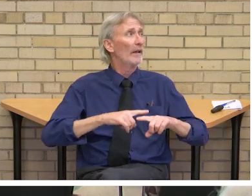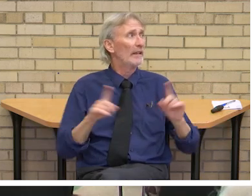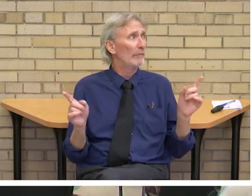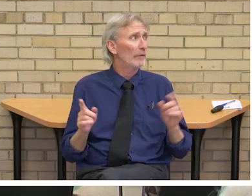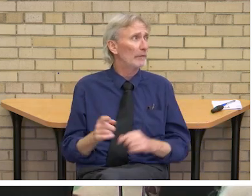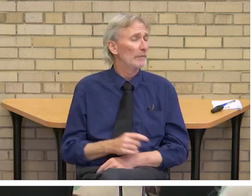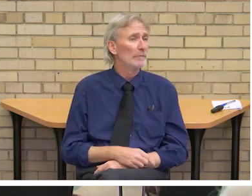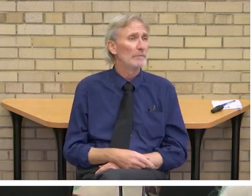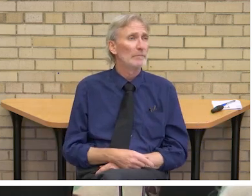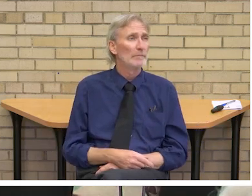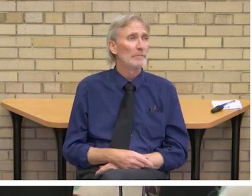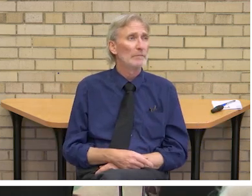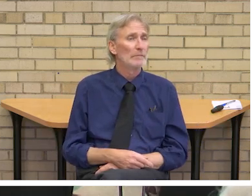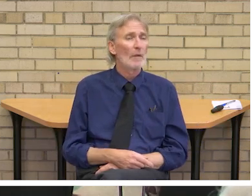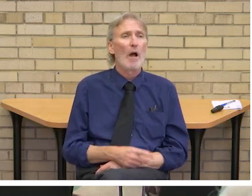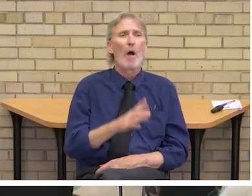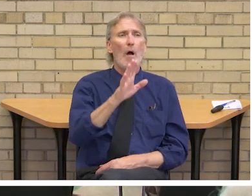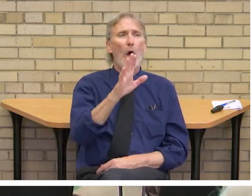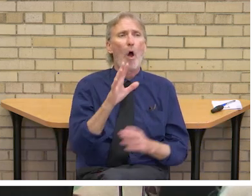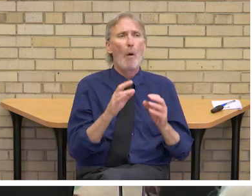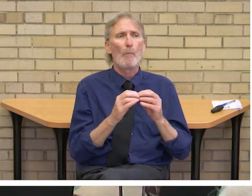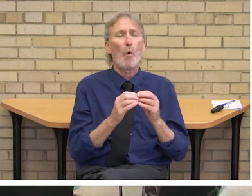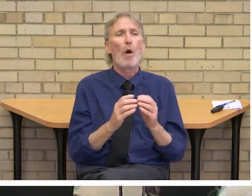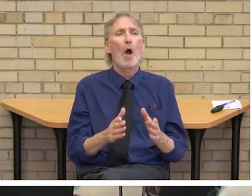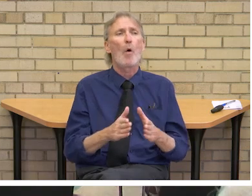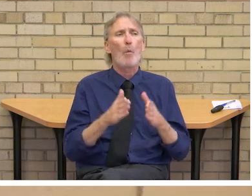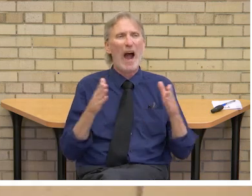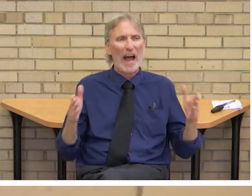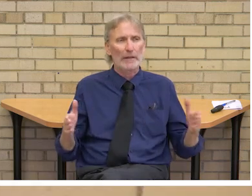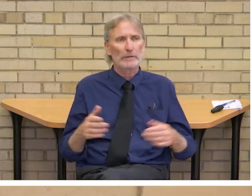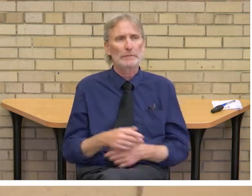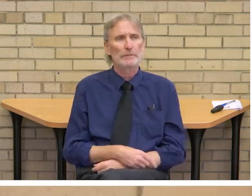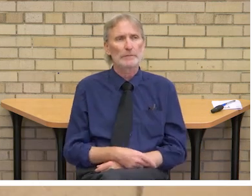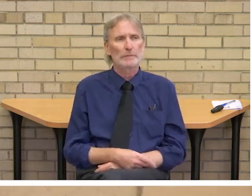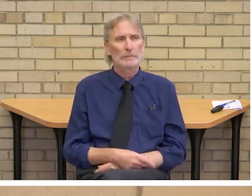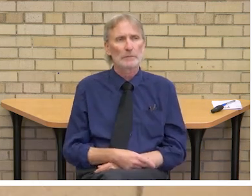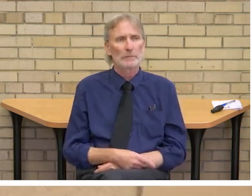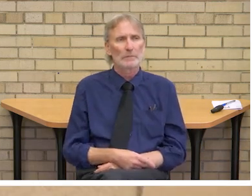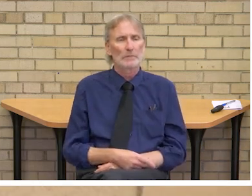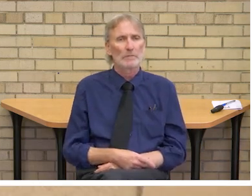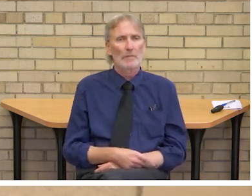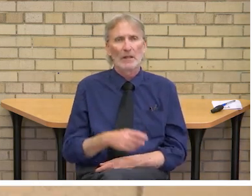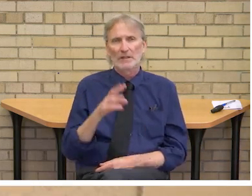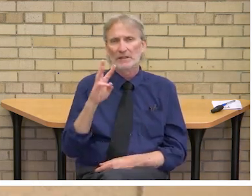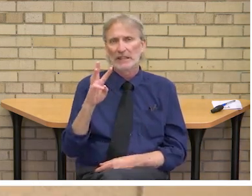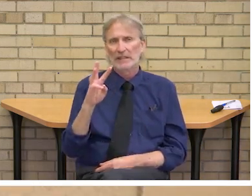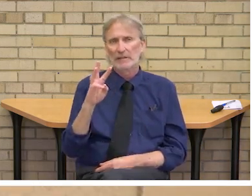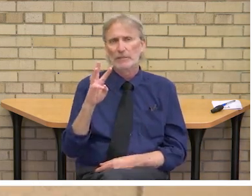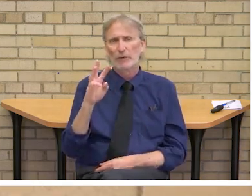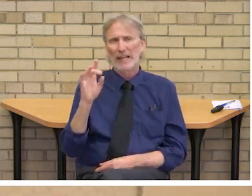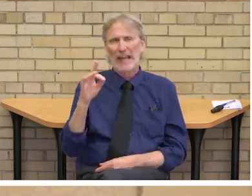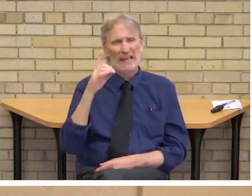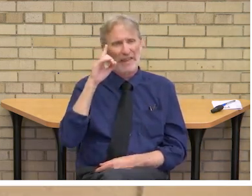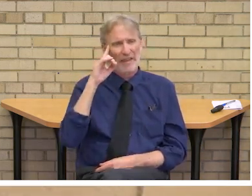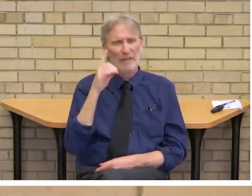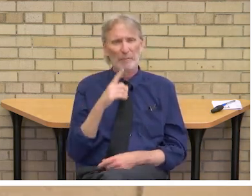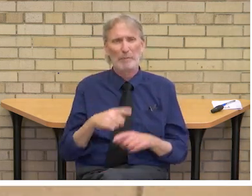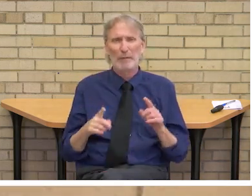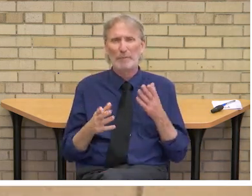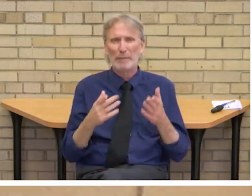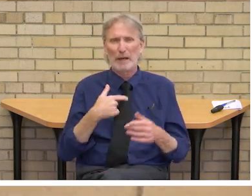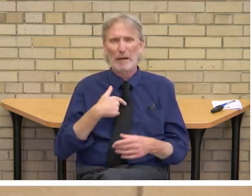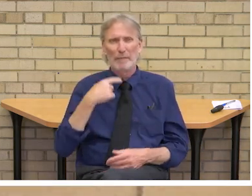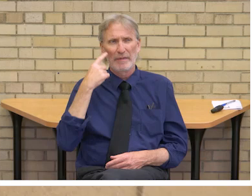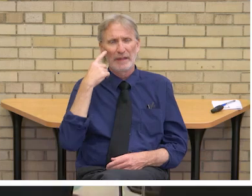overall deck width is wider from the existing. The 6'8" is jumping out at me, but I might be confusing